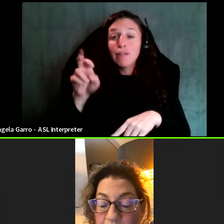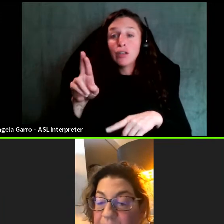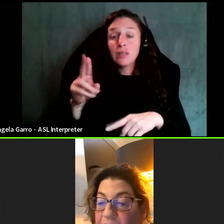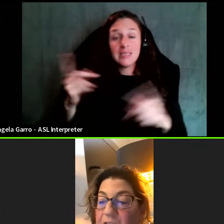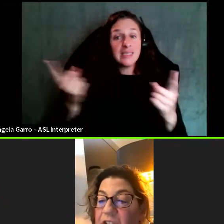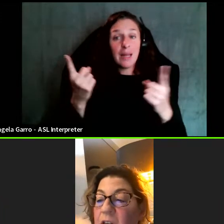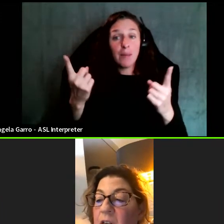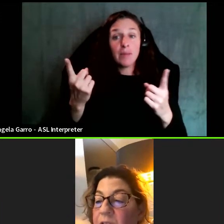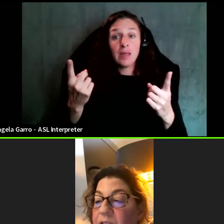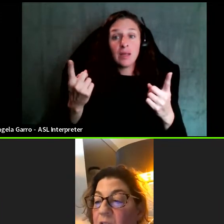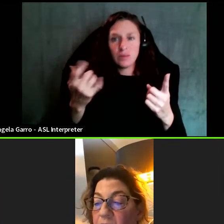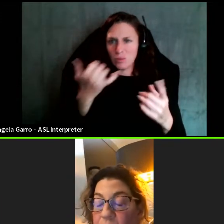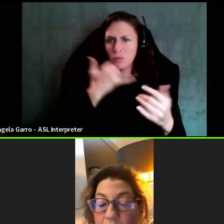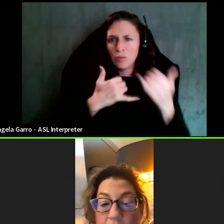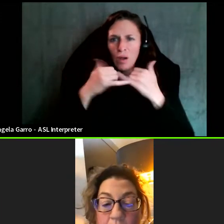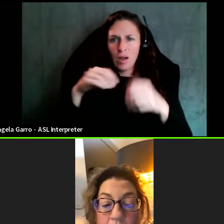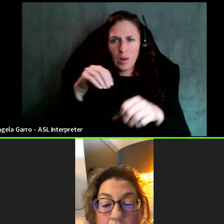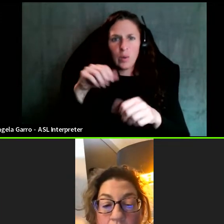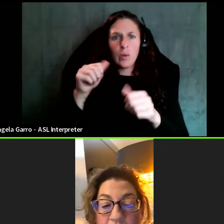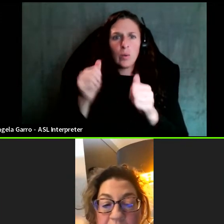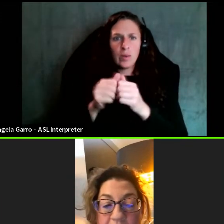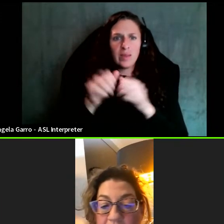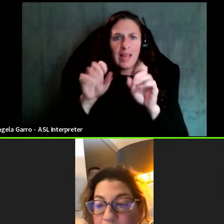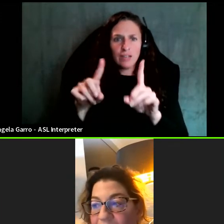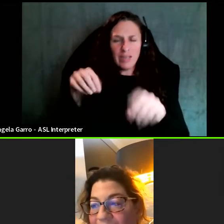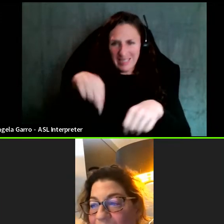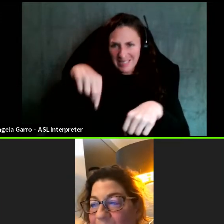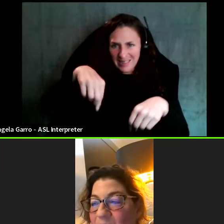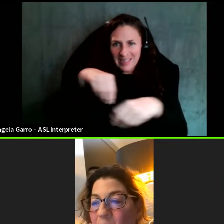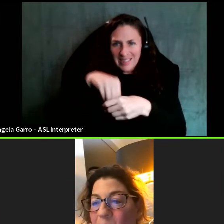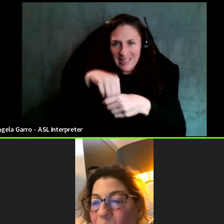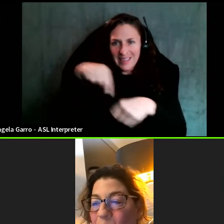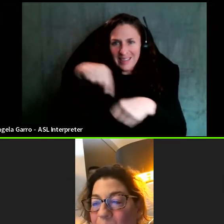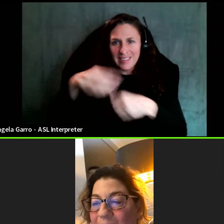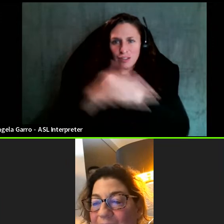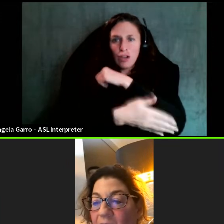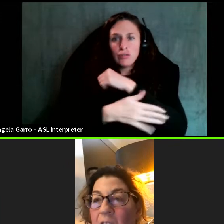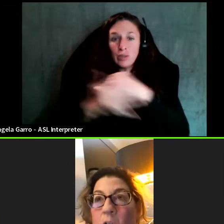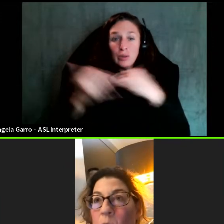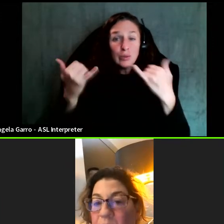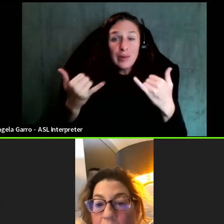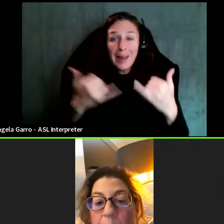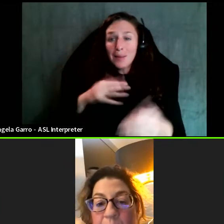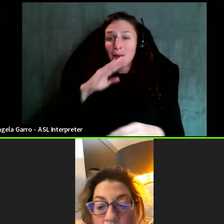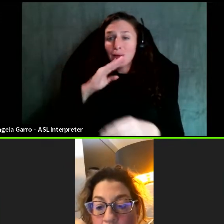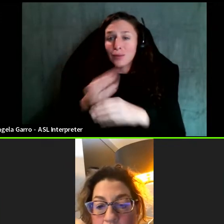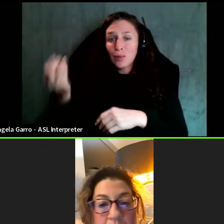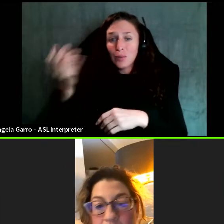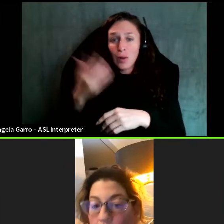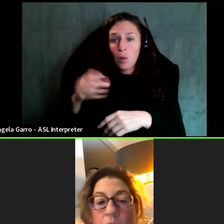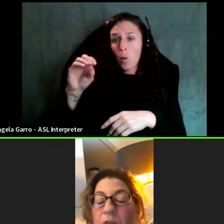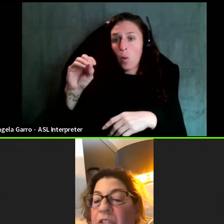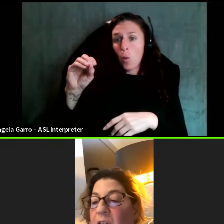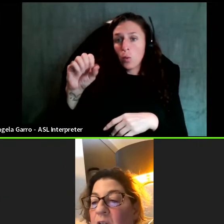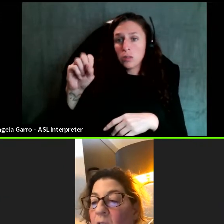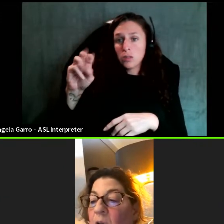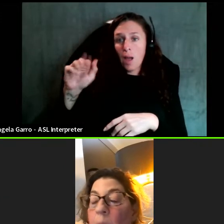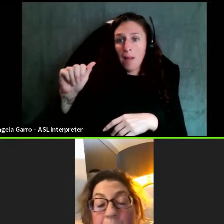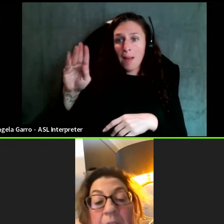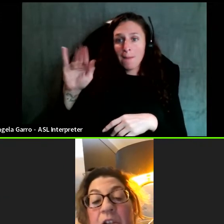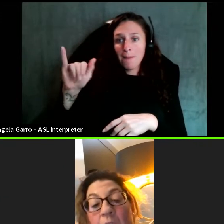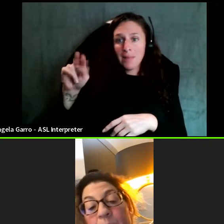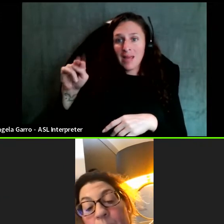going wrong with education in this country. Just today, my daughter told me that Osama bin Laden is all over